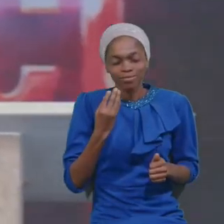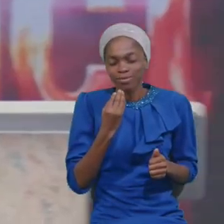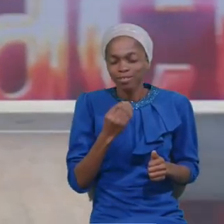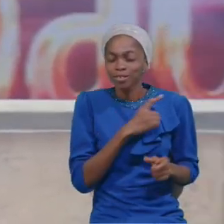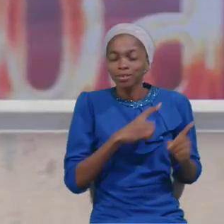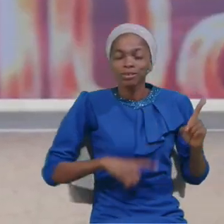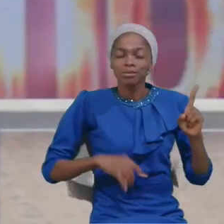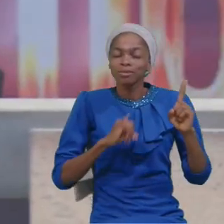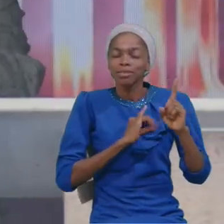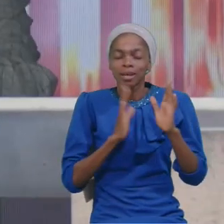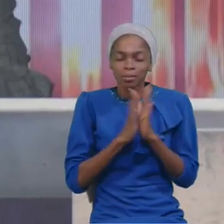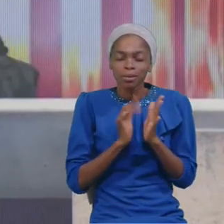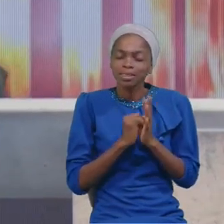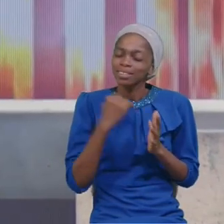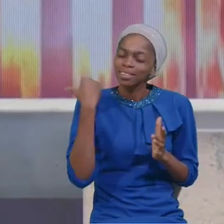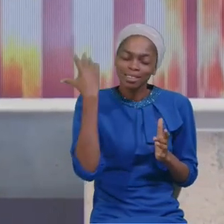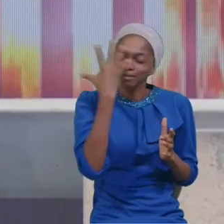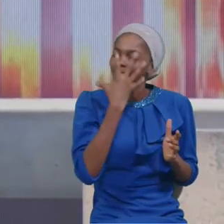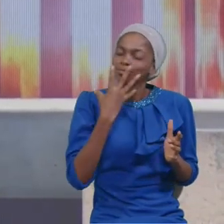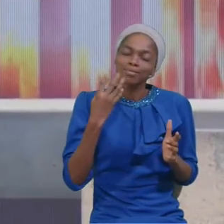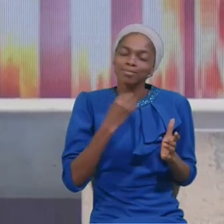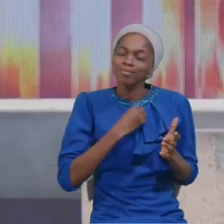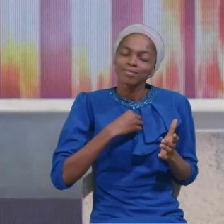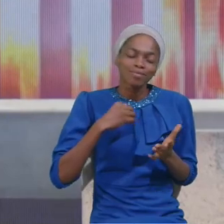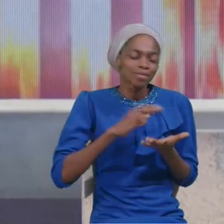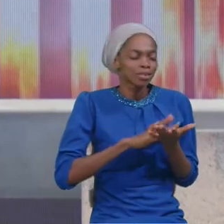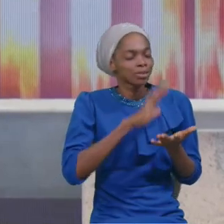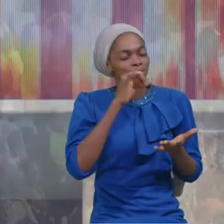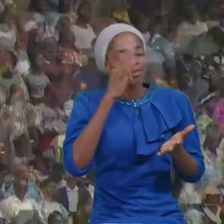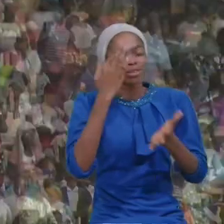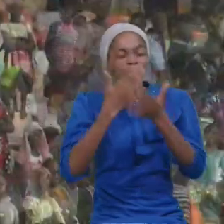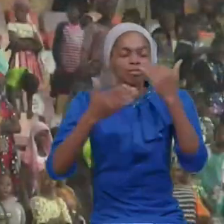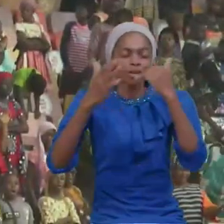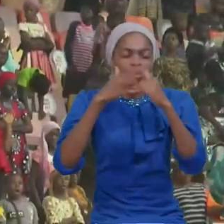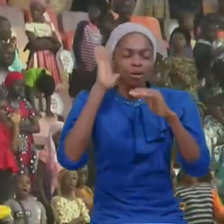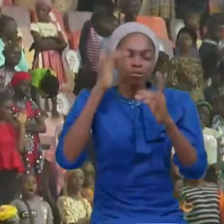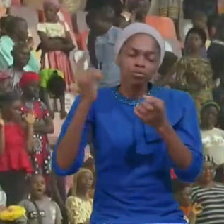to every life right now in Jesus' name.